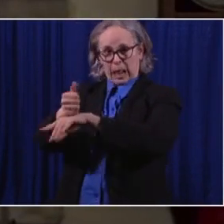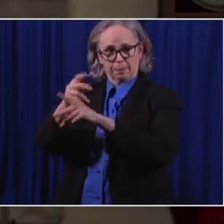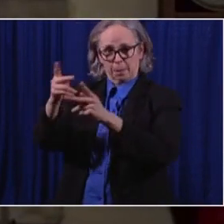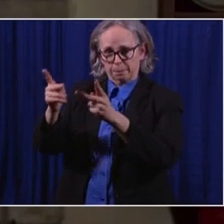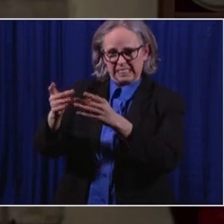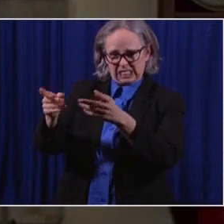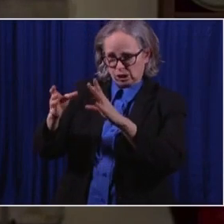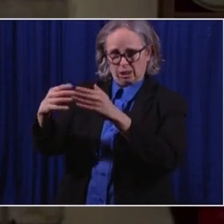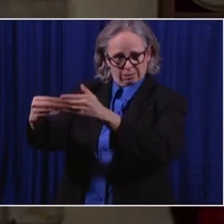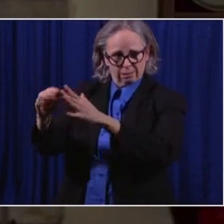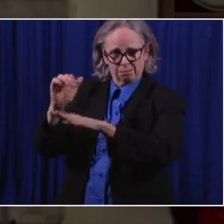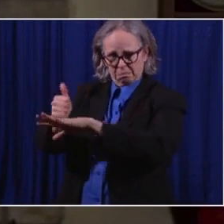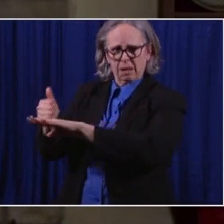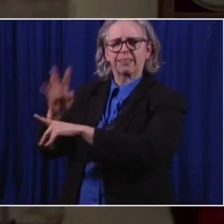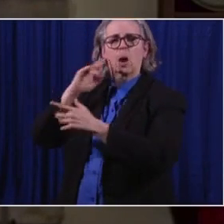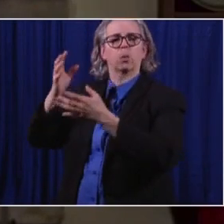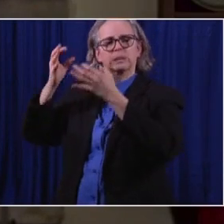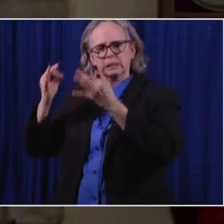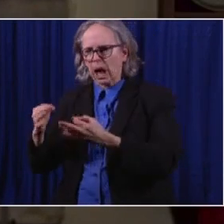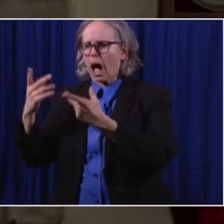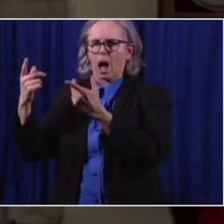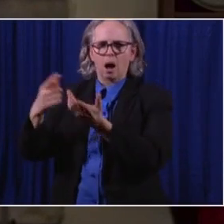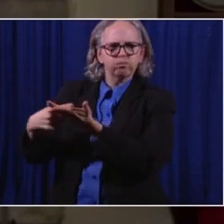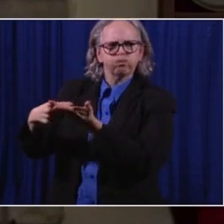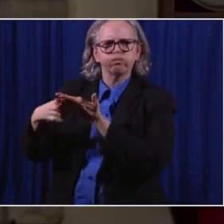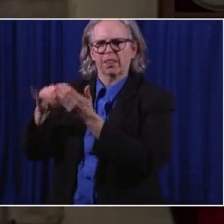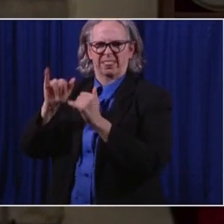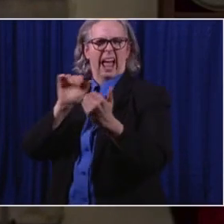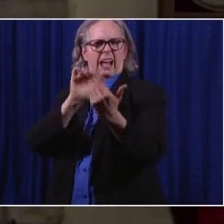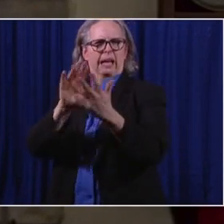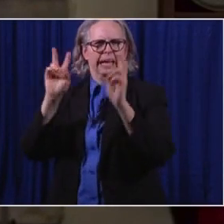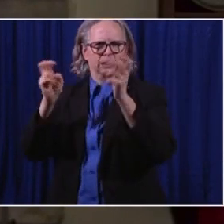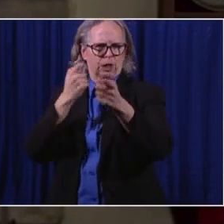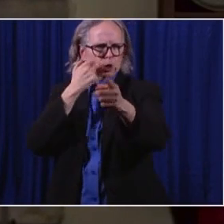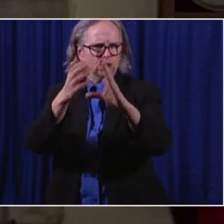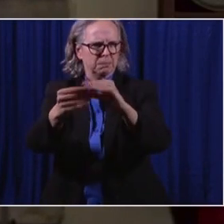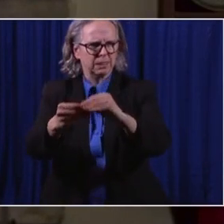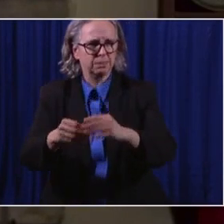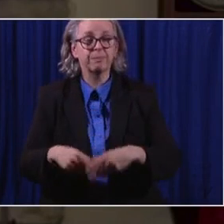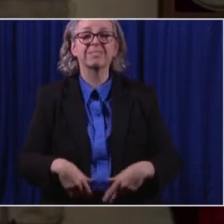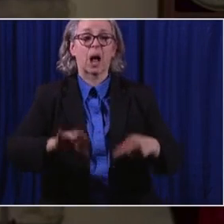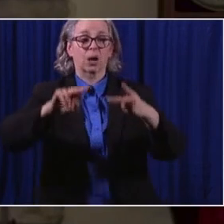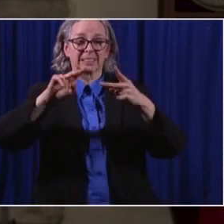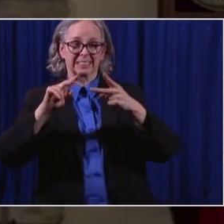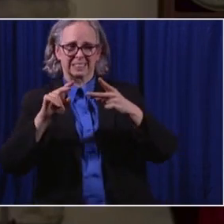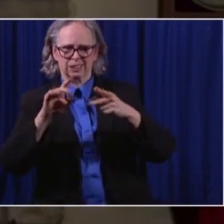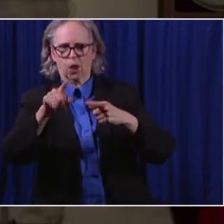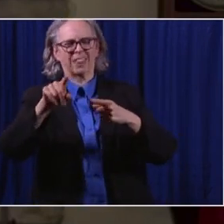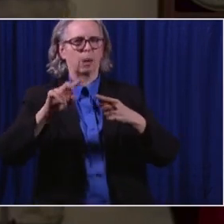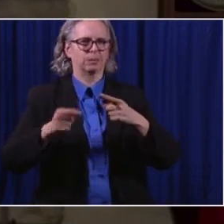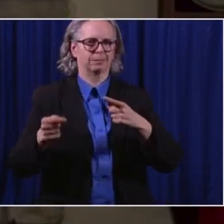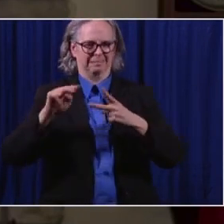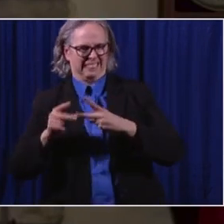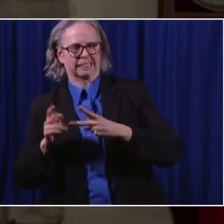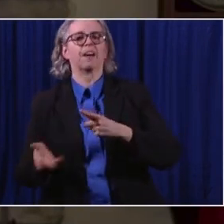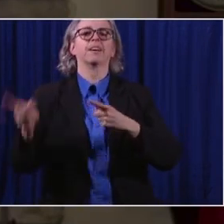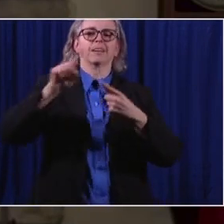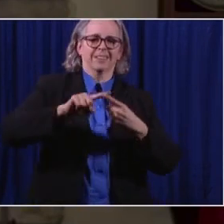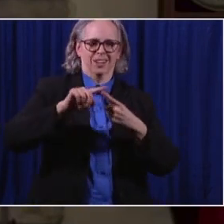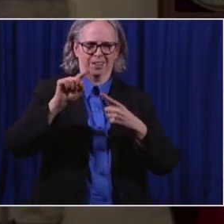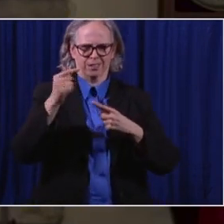that new chair is in place. And the second question, or the first question, had to do with indoor arenas.